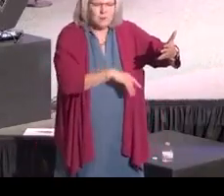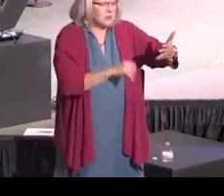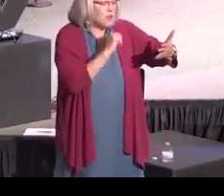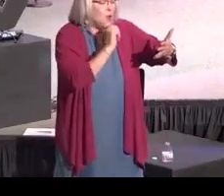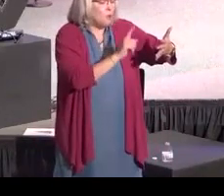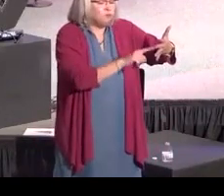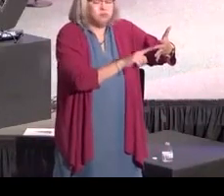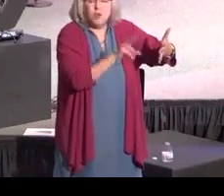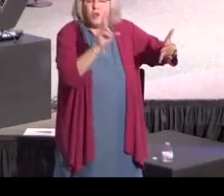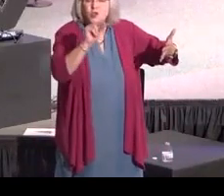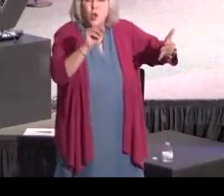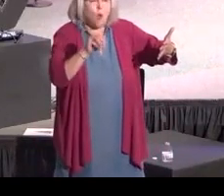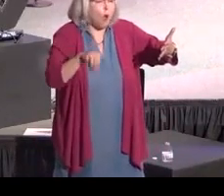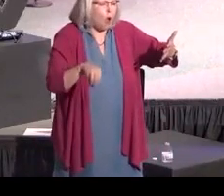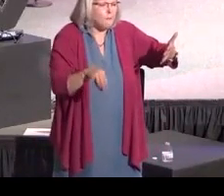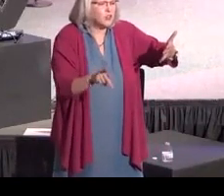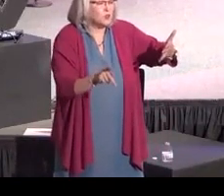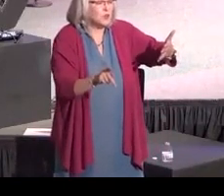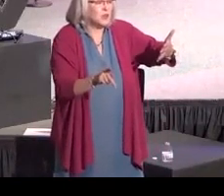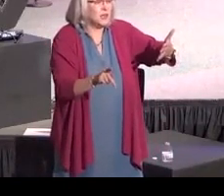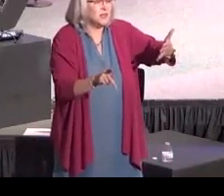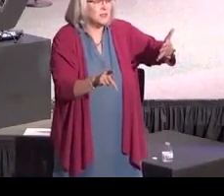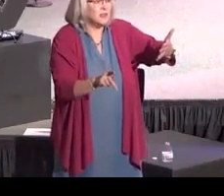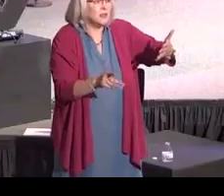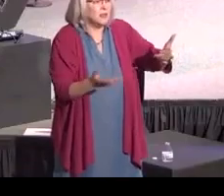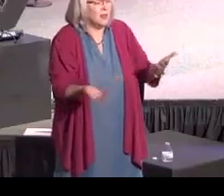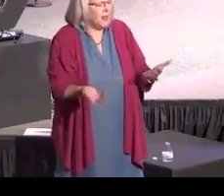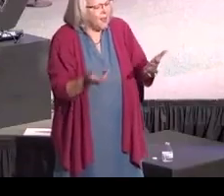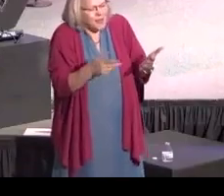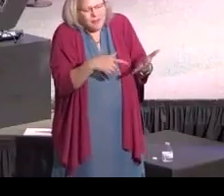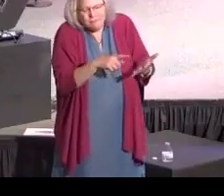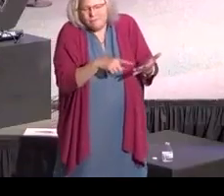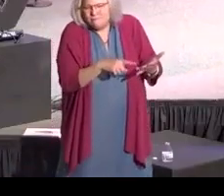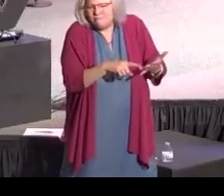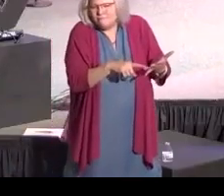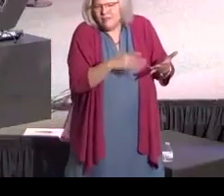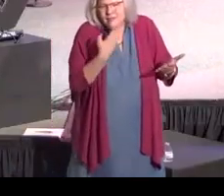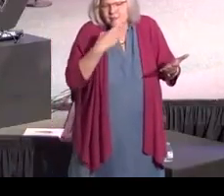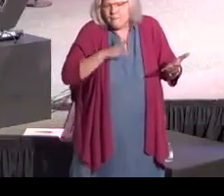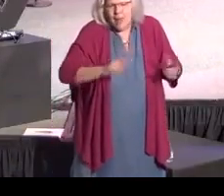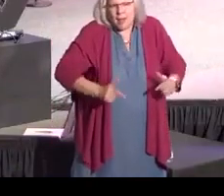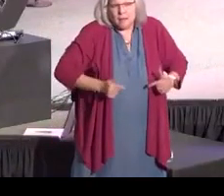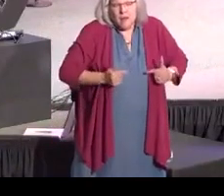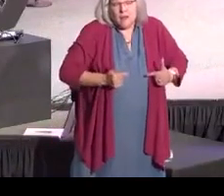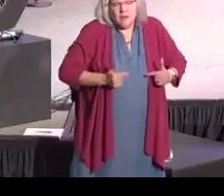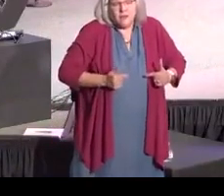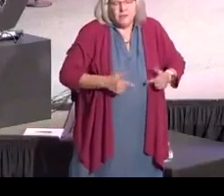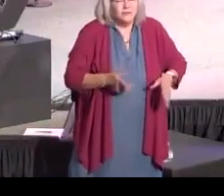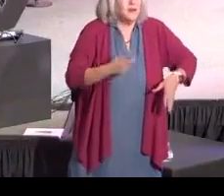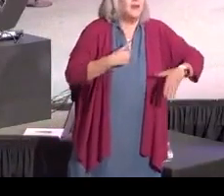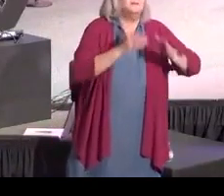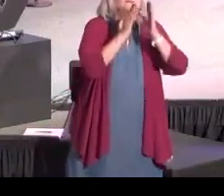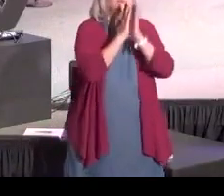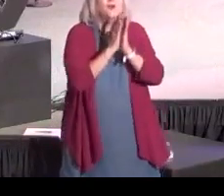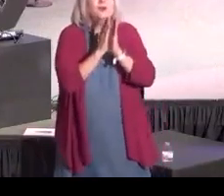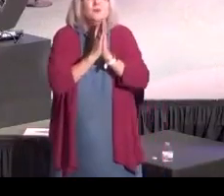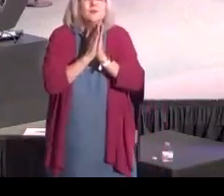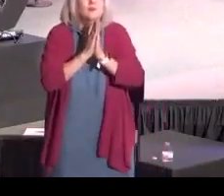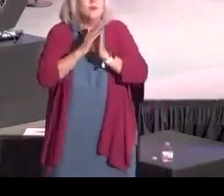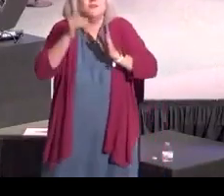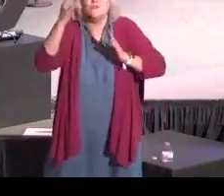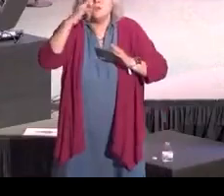and they wind up in places that they never thought that they would go. And I pray for those people. I pray for those kids, believe